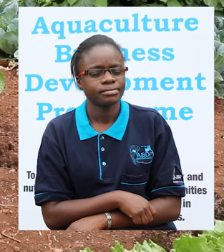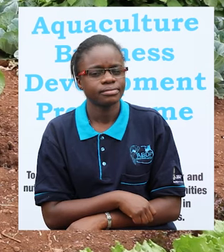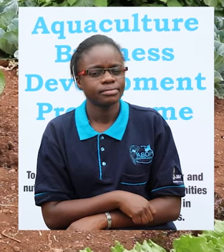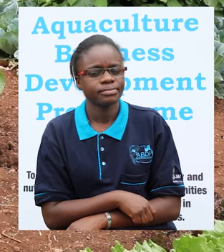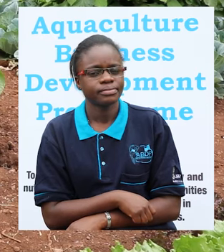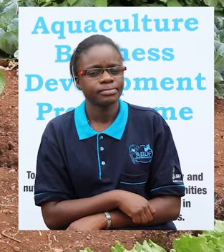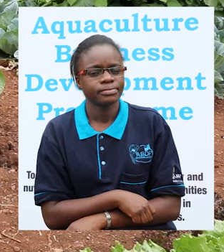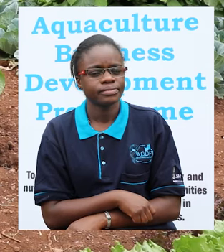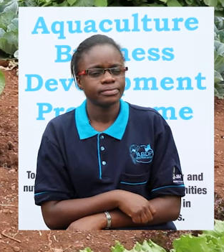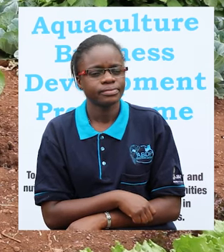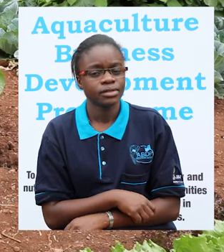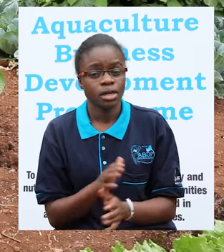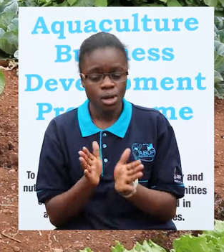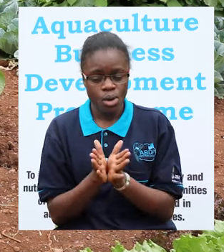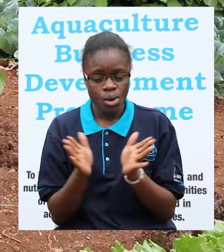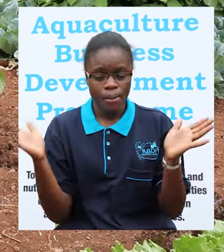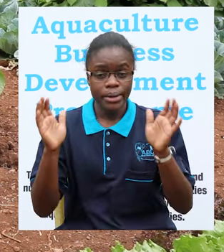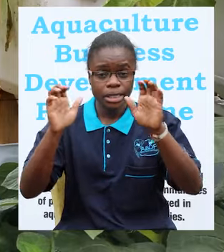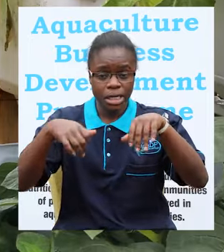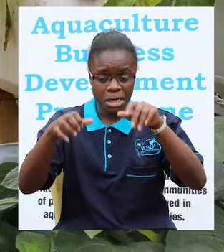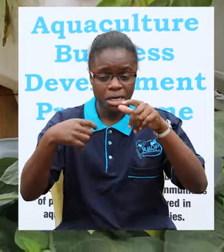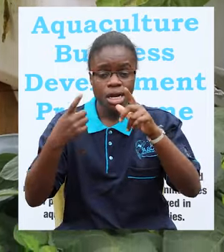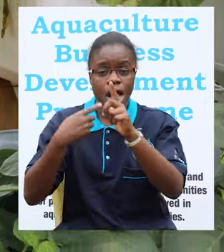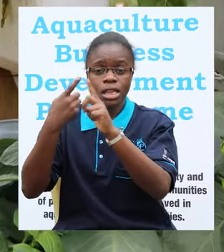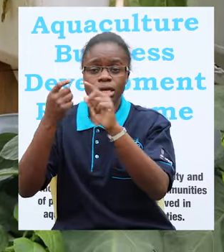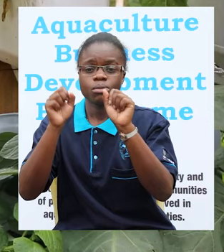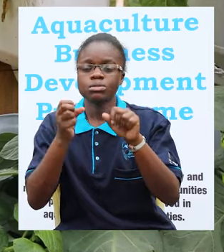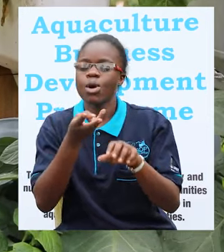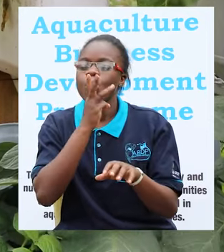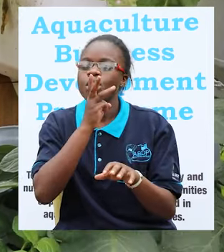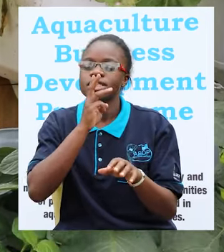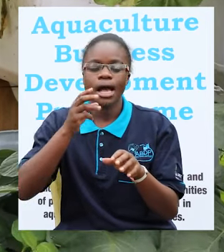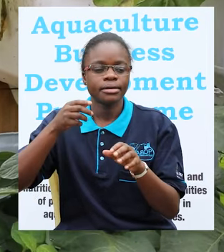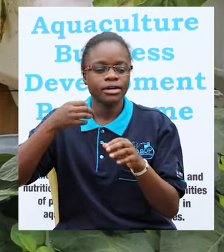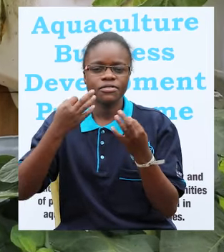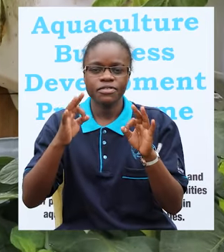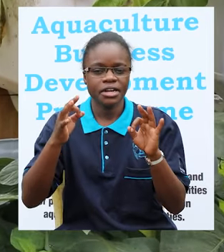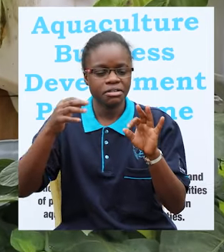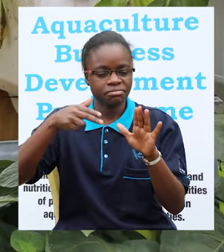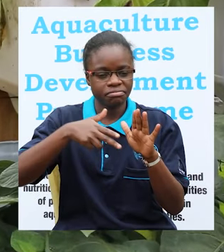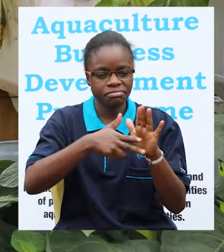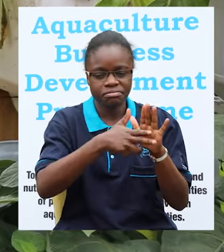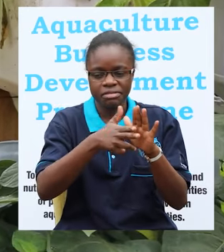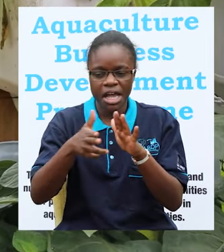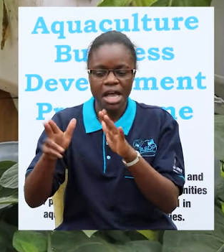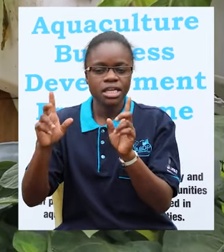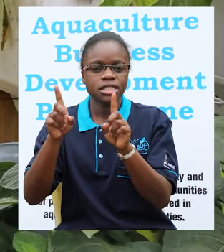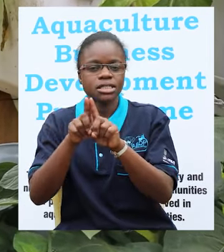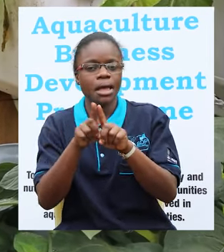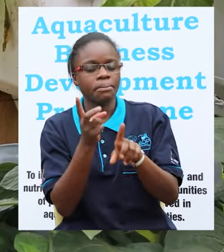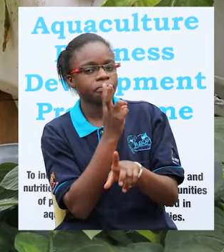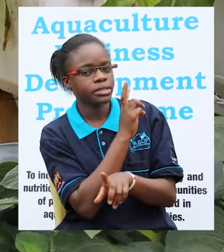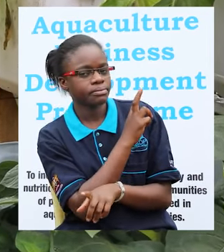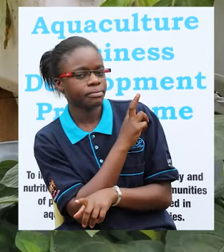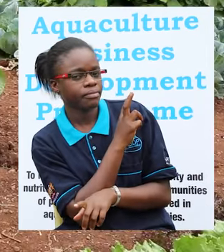You just open your garden and the water drips through. As you can see, the water is dripping through. When the